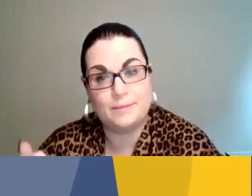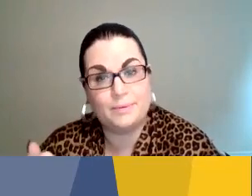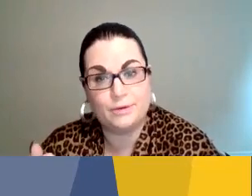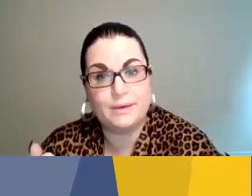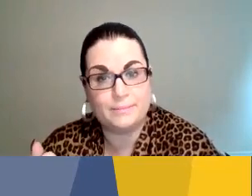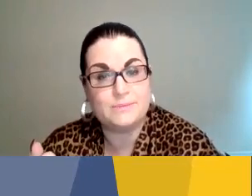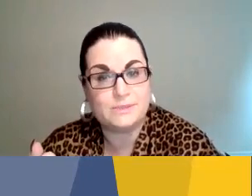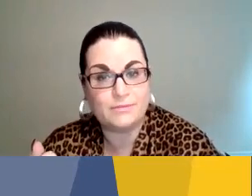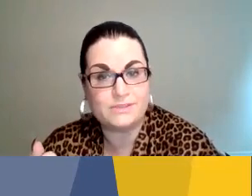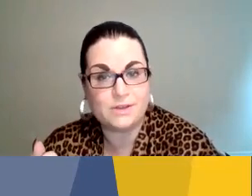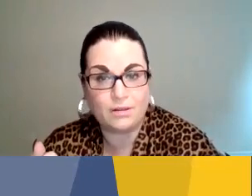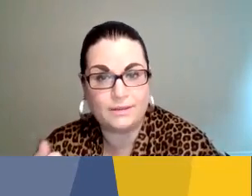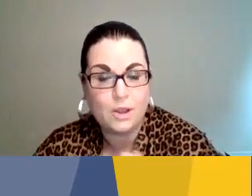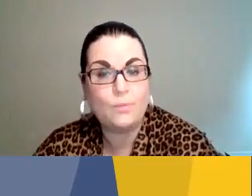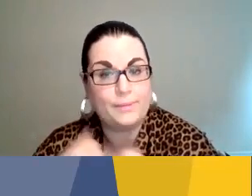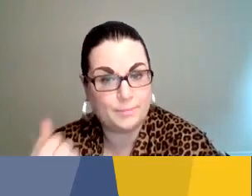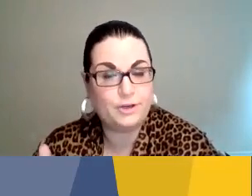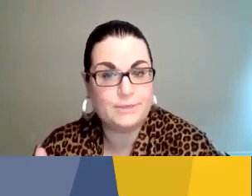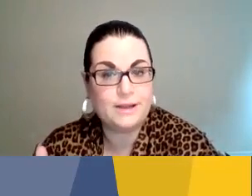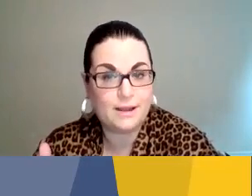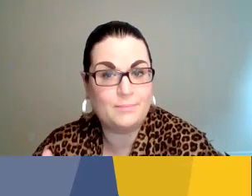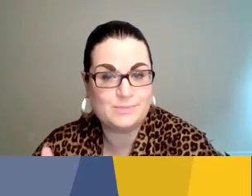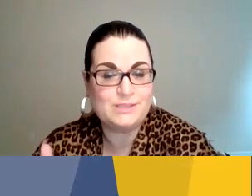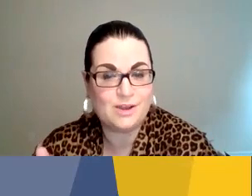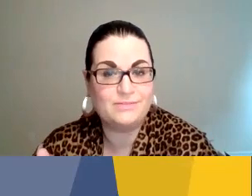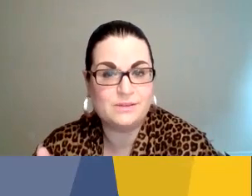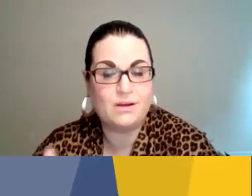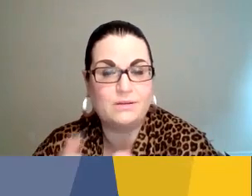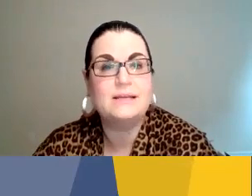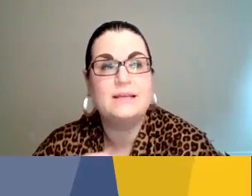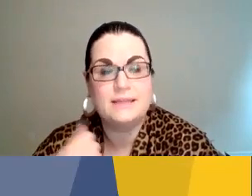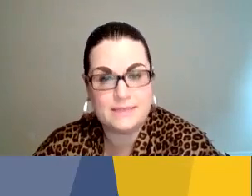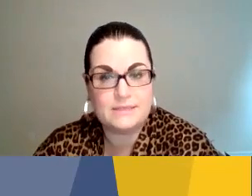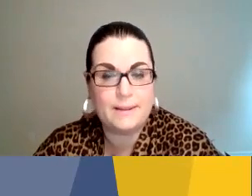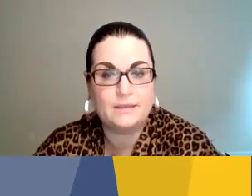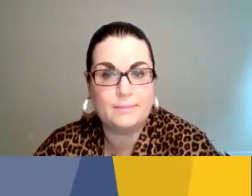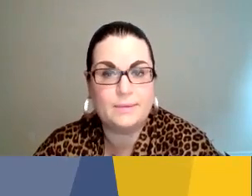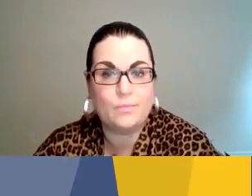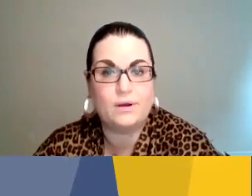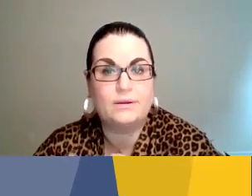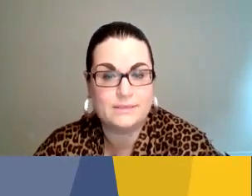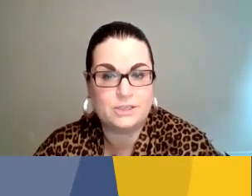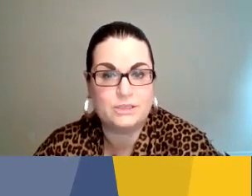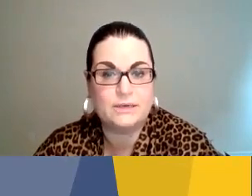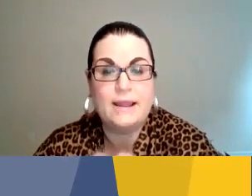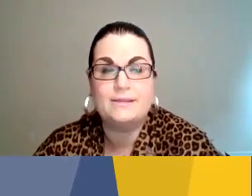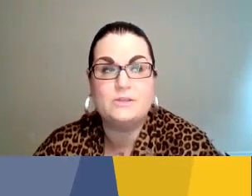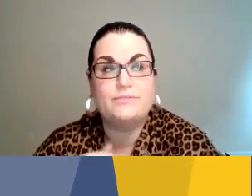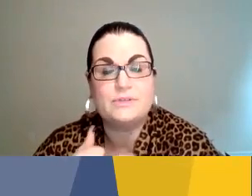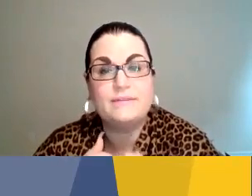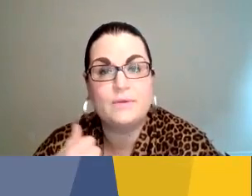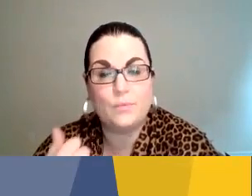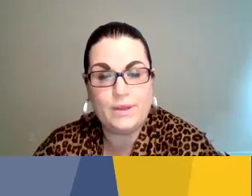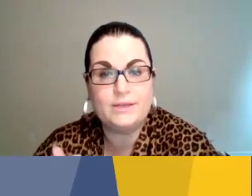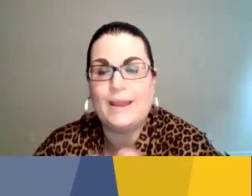department and the Procurement Ombudsman's office calling. When the Procurement Ombudsman's office calls, they tend to pay a little bit more attention. And so